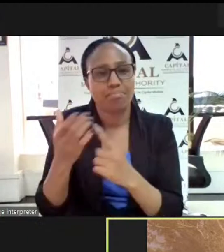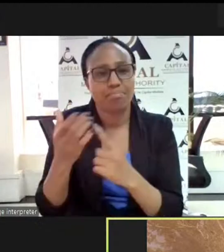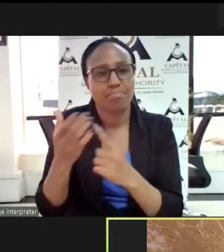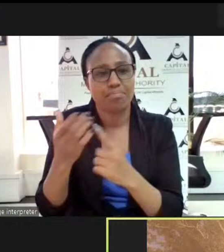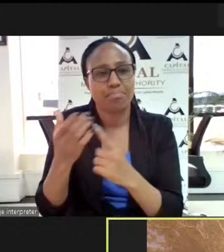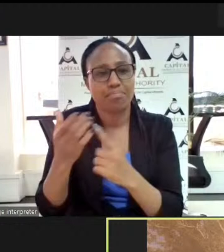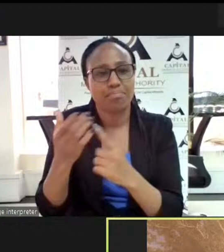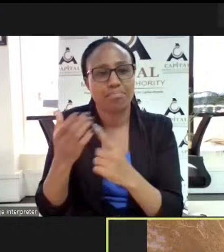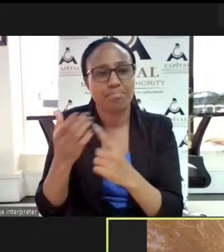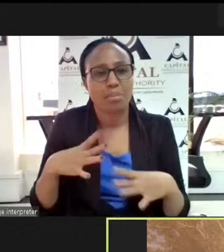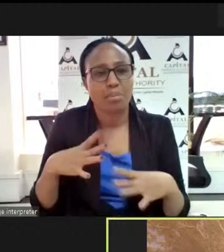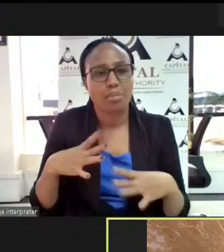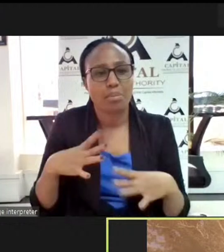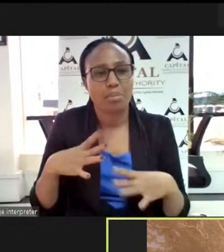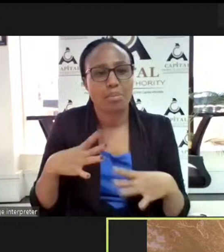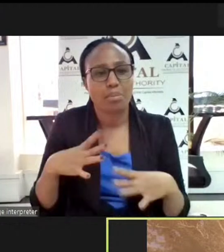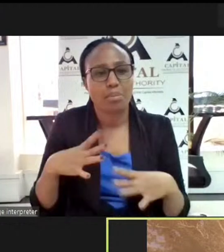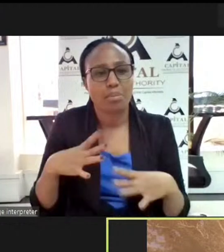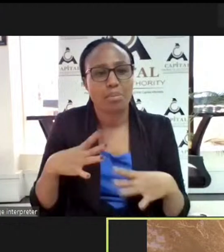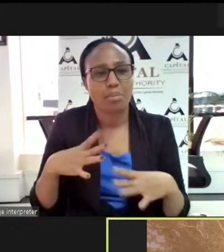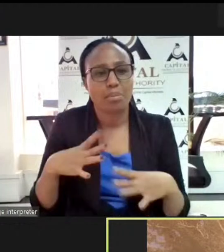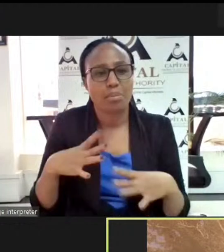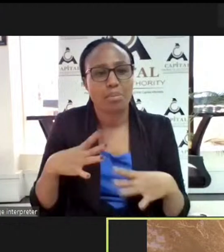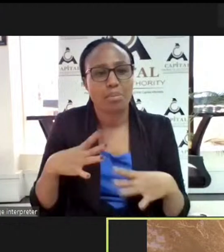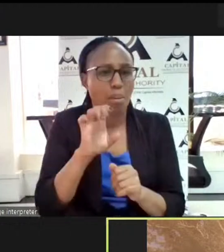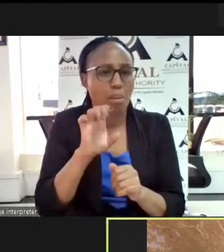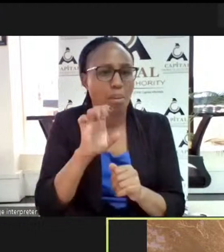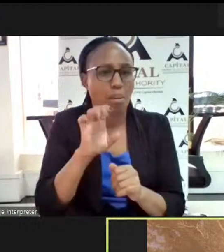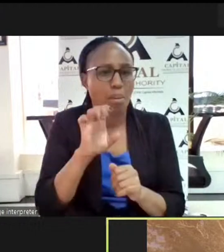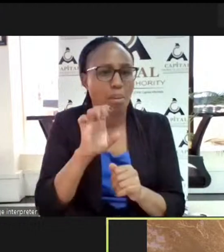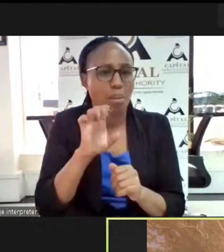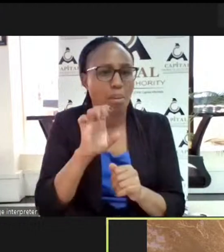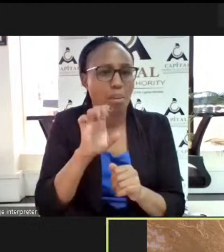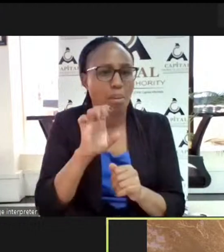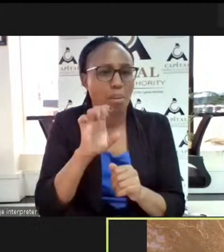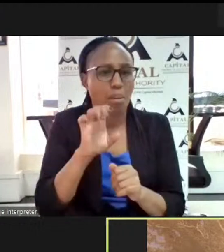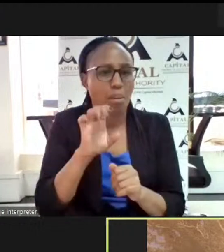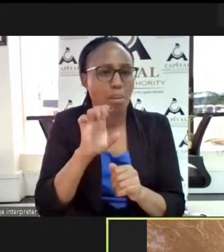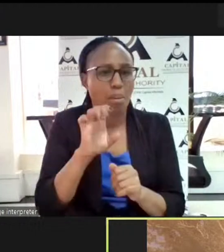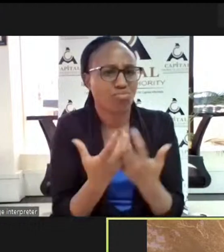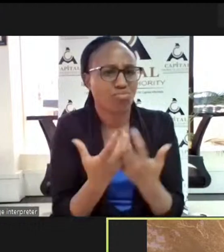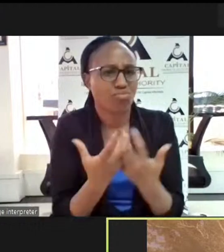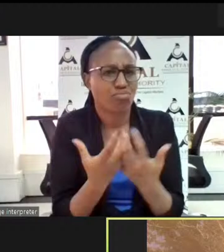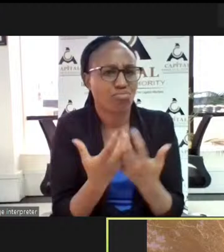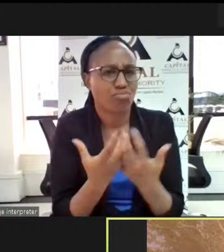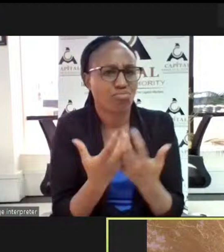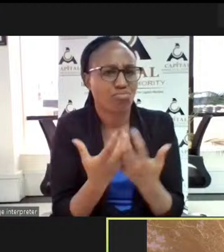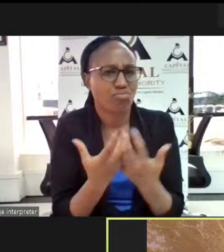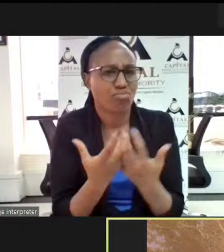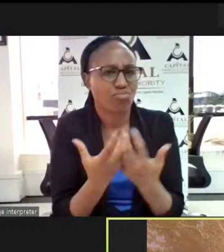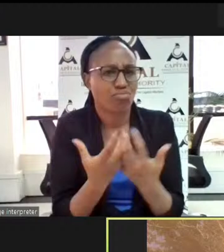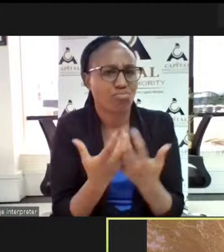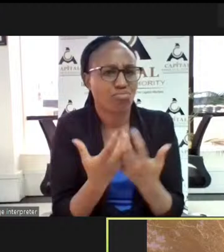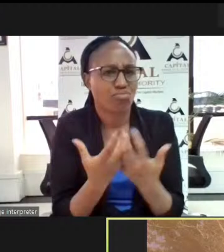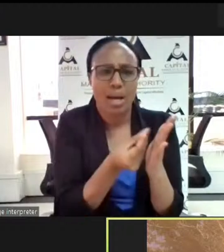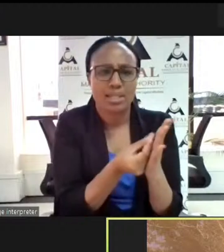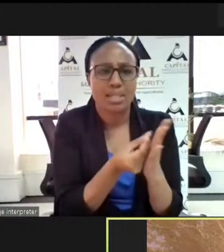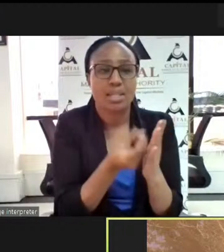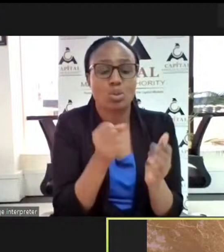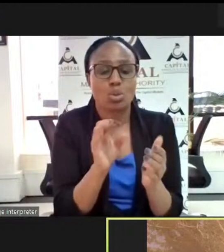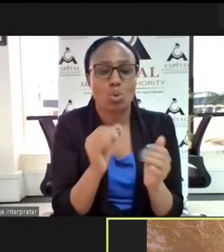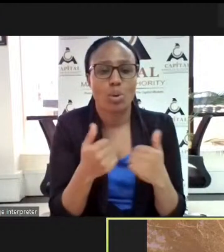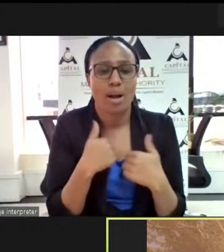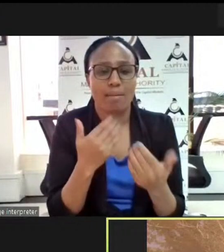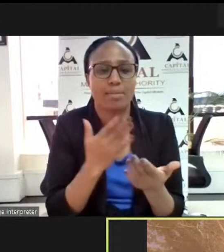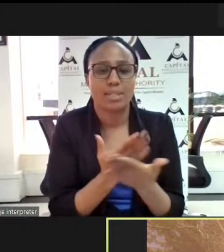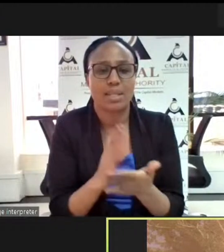people typically think of blockchain, they associate it to cryptocurrency. And I do think that in that sense, there's still some way to